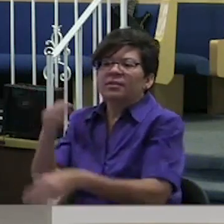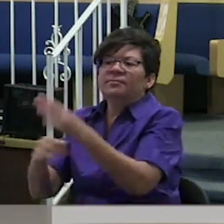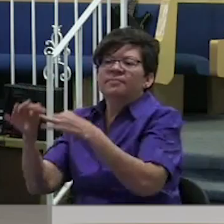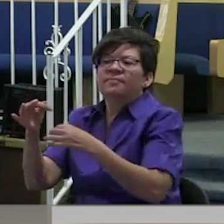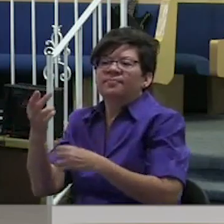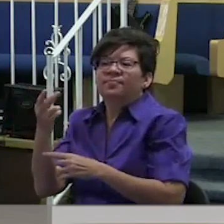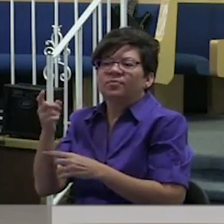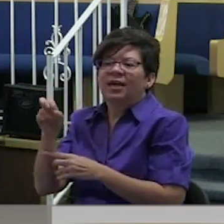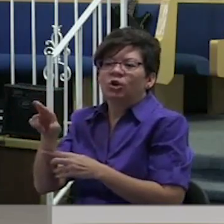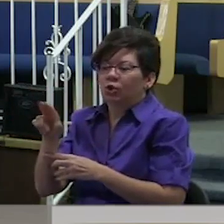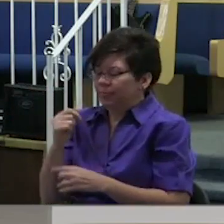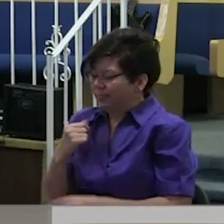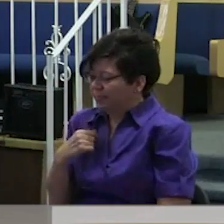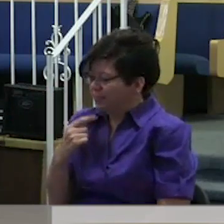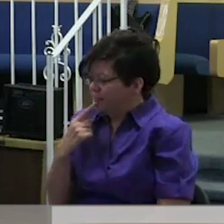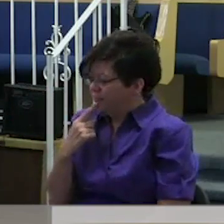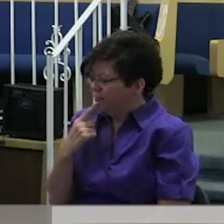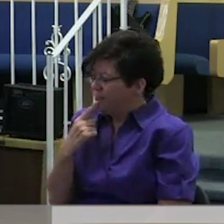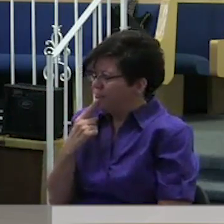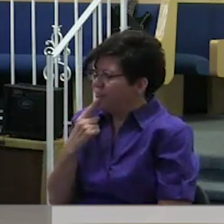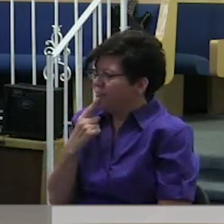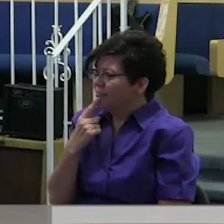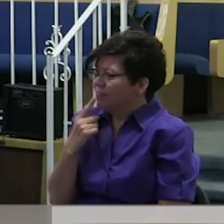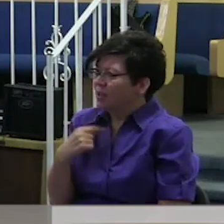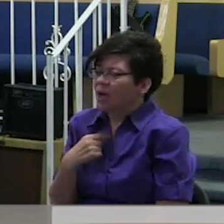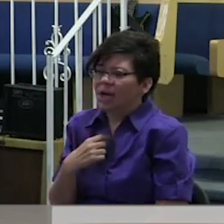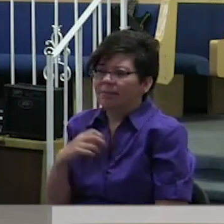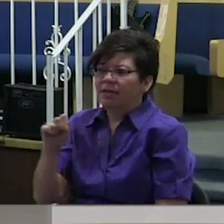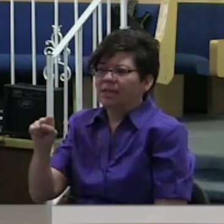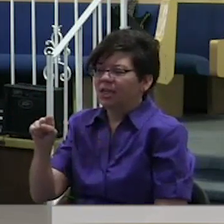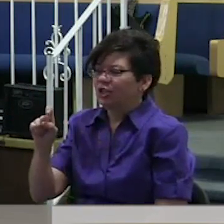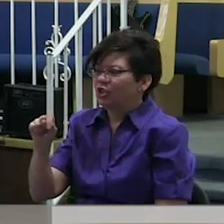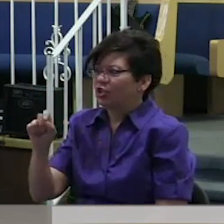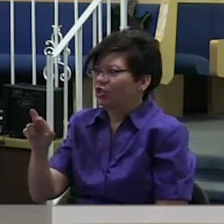hunger and we'll say, I'm starving.